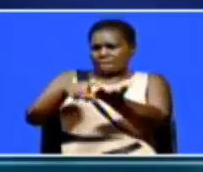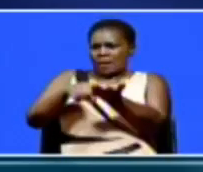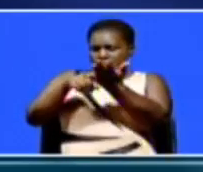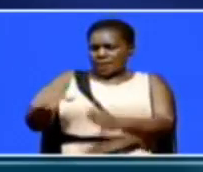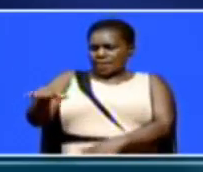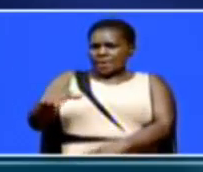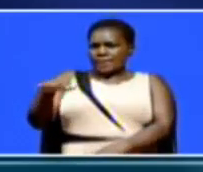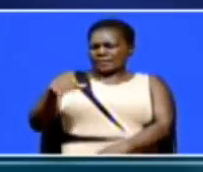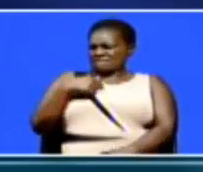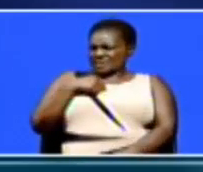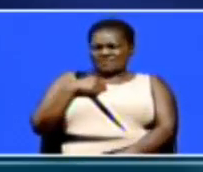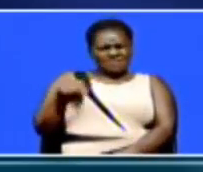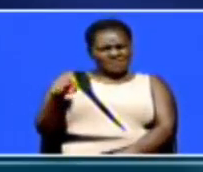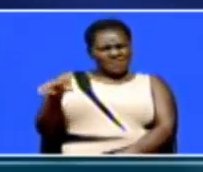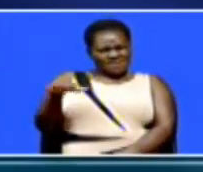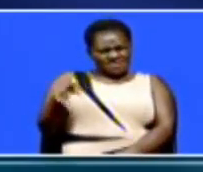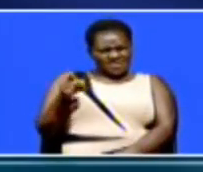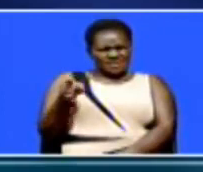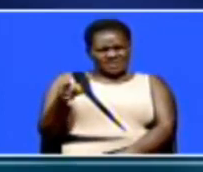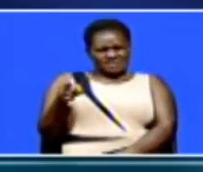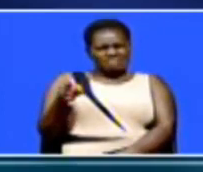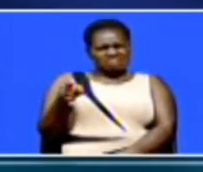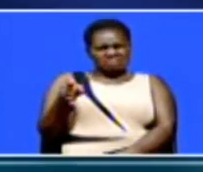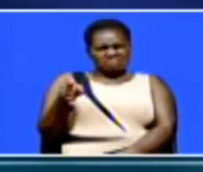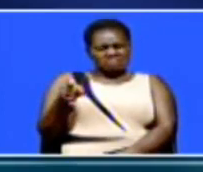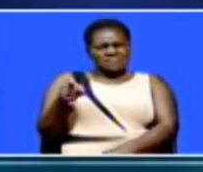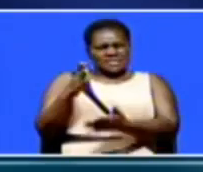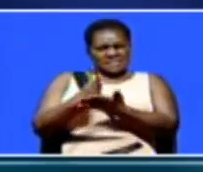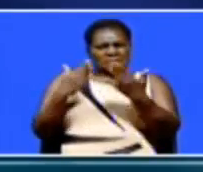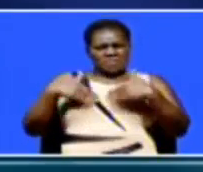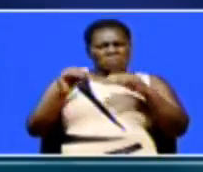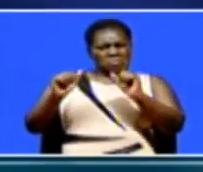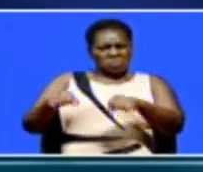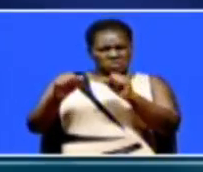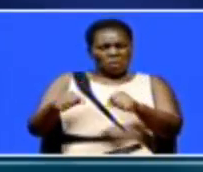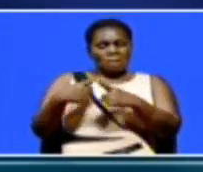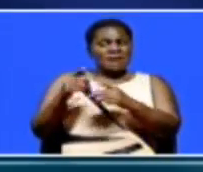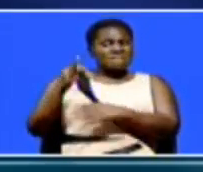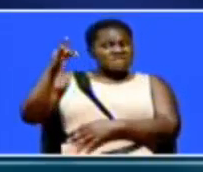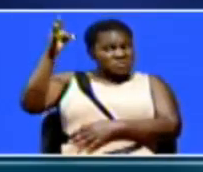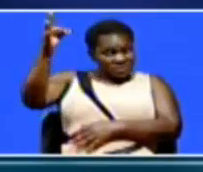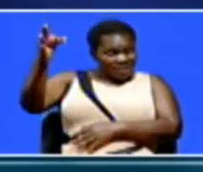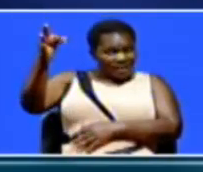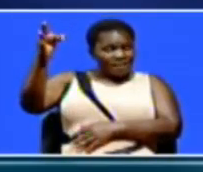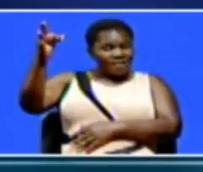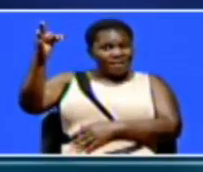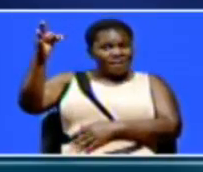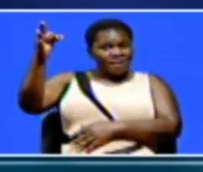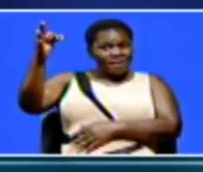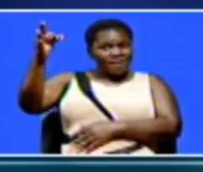in areas that we feel that there might be people in those areas. But moving on, we are going